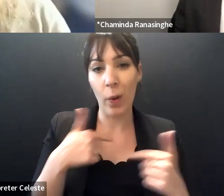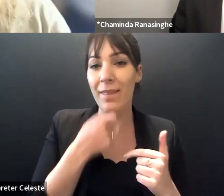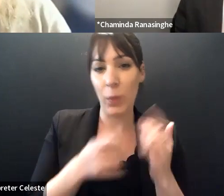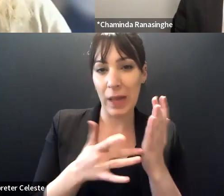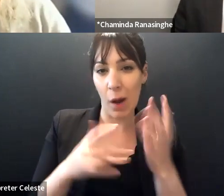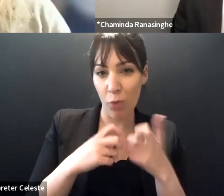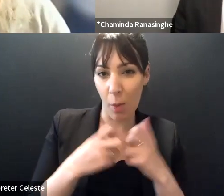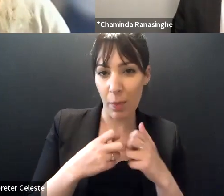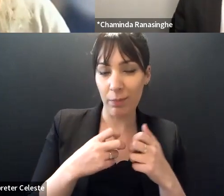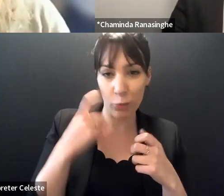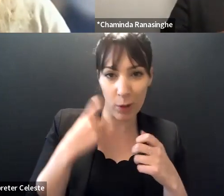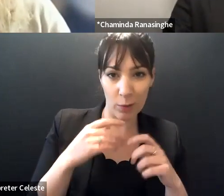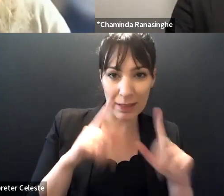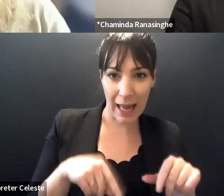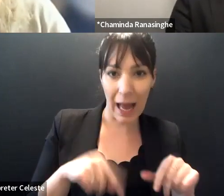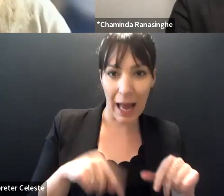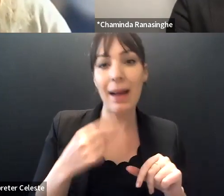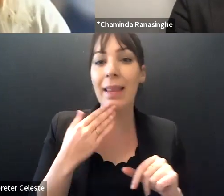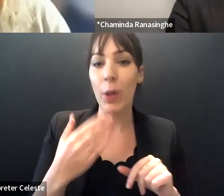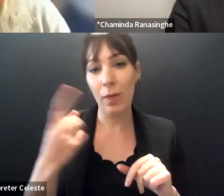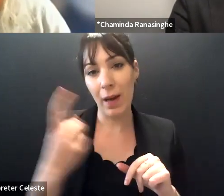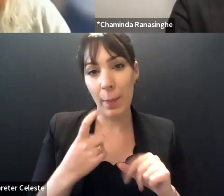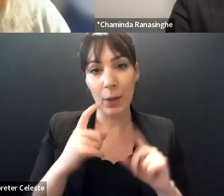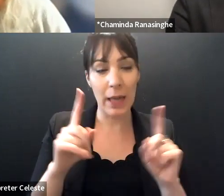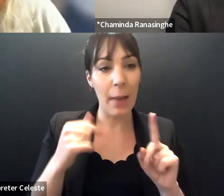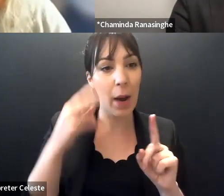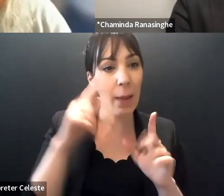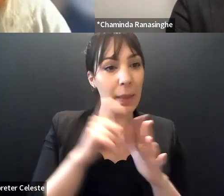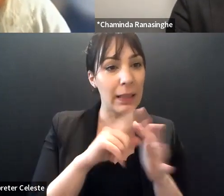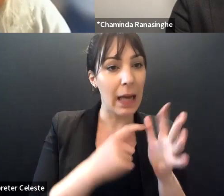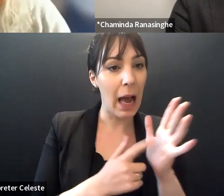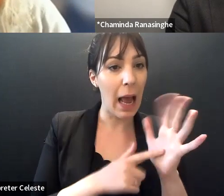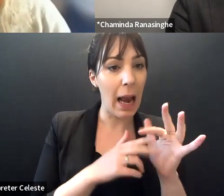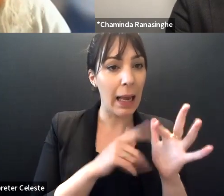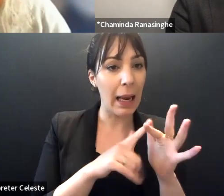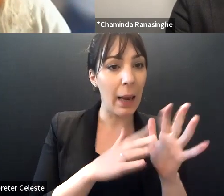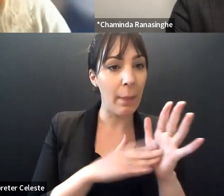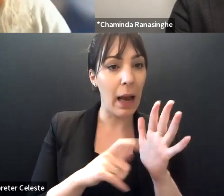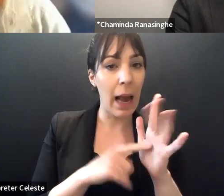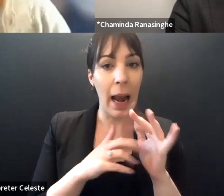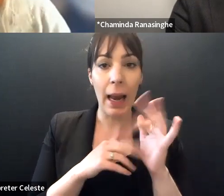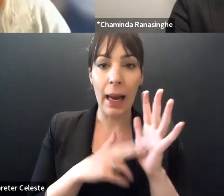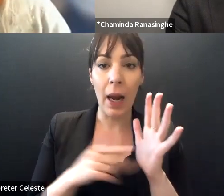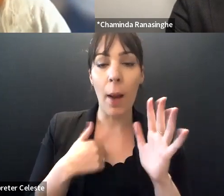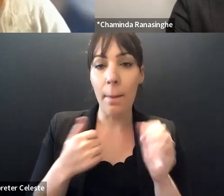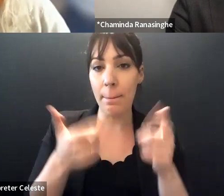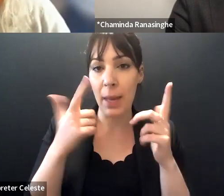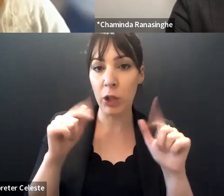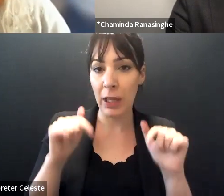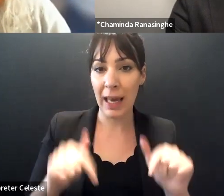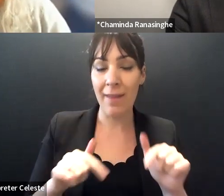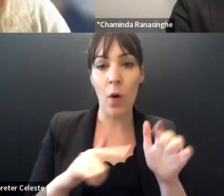Thank you for joining us today. My name's Darlene McLennan and I'm the manager of the Australian Disability Clearinghouse on Education and